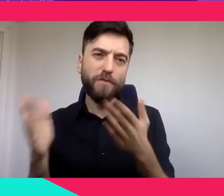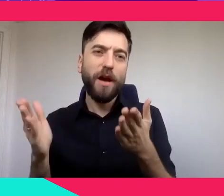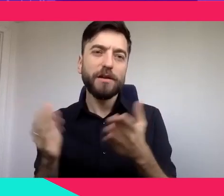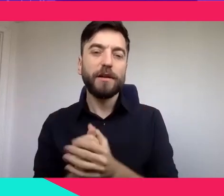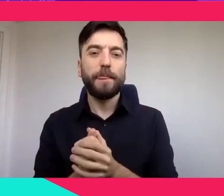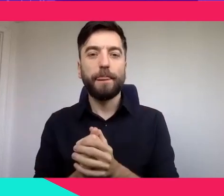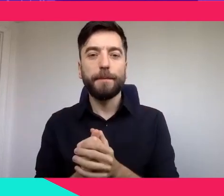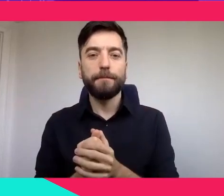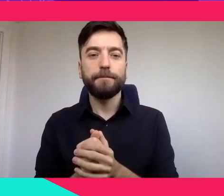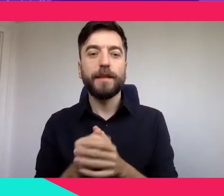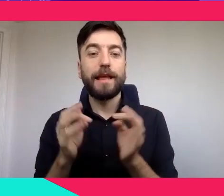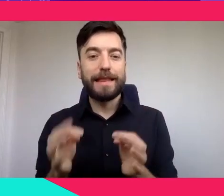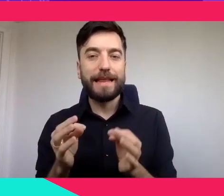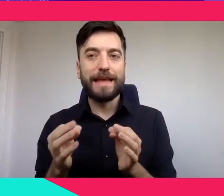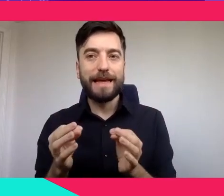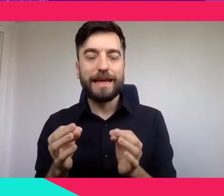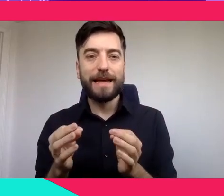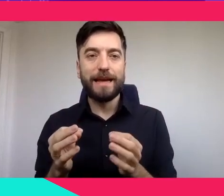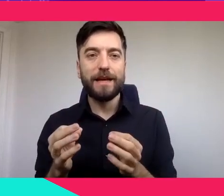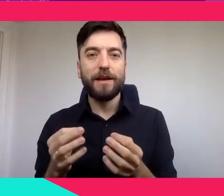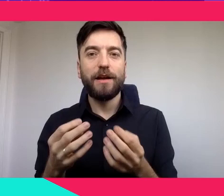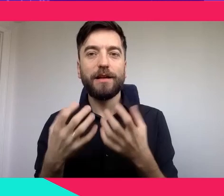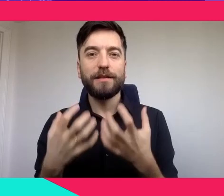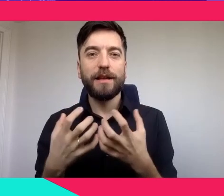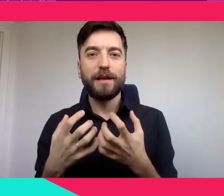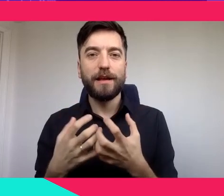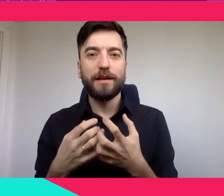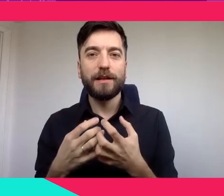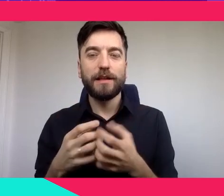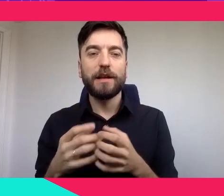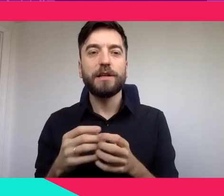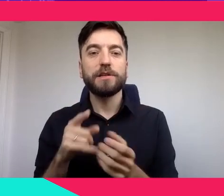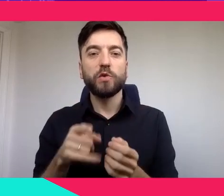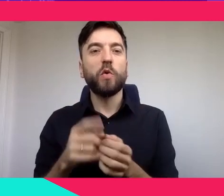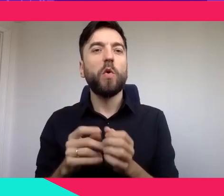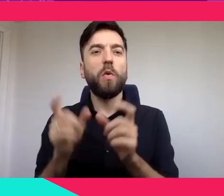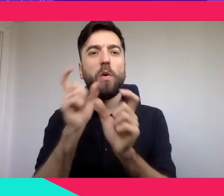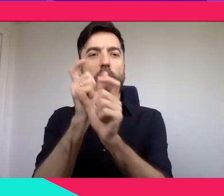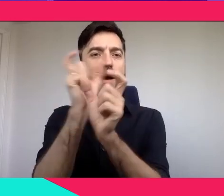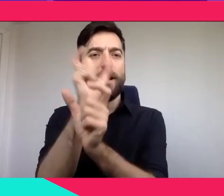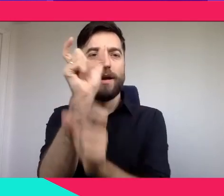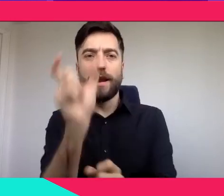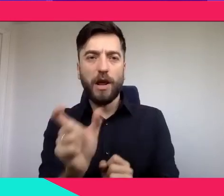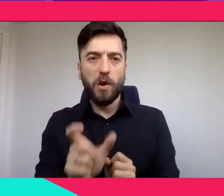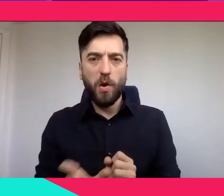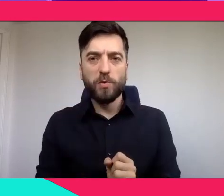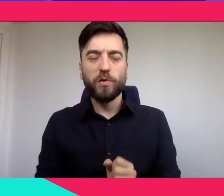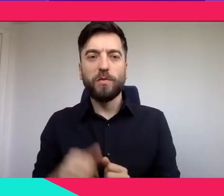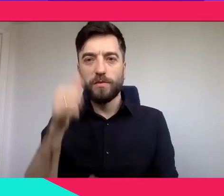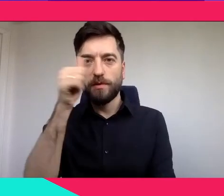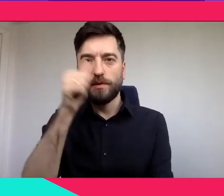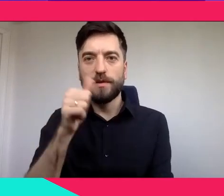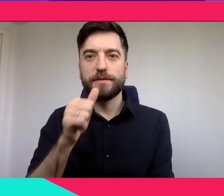our backbone as a public institution called SMK for All. And I'm going to read a little bit